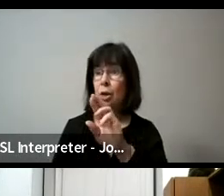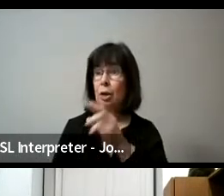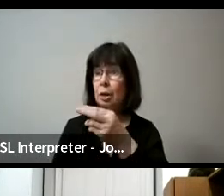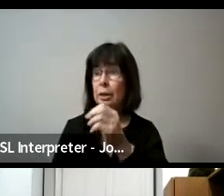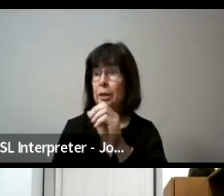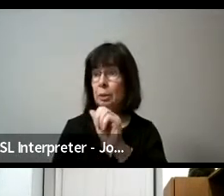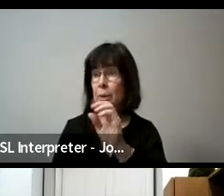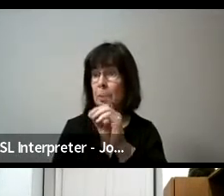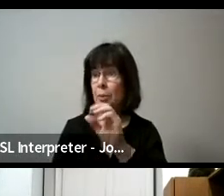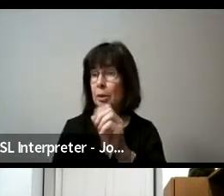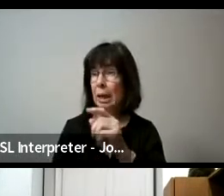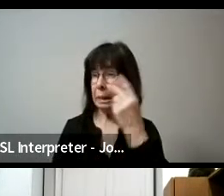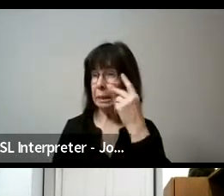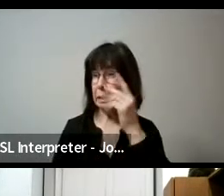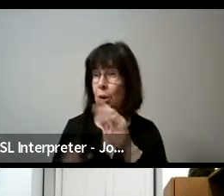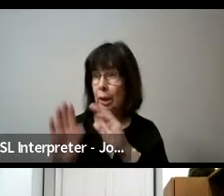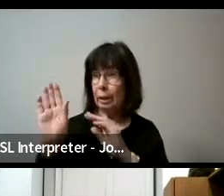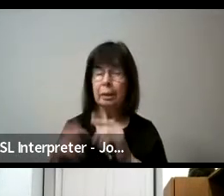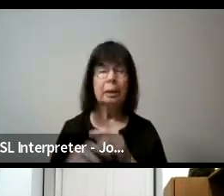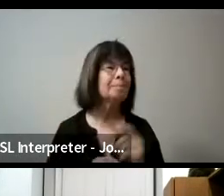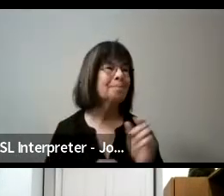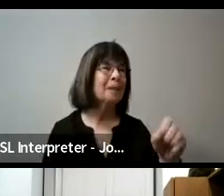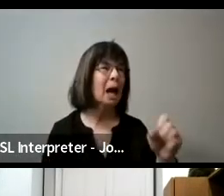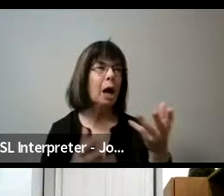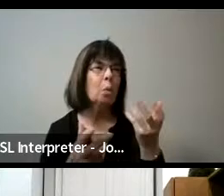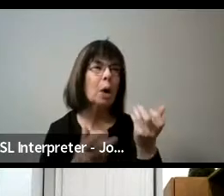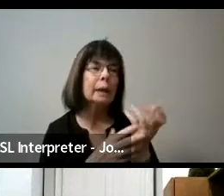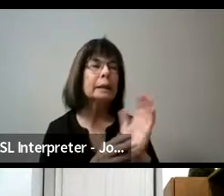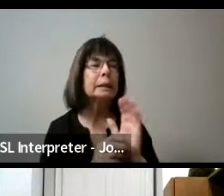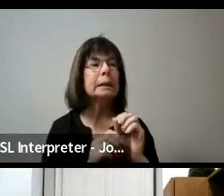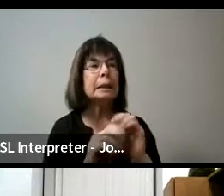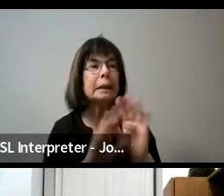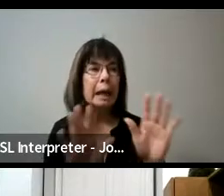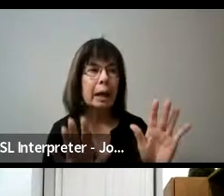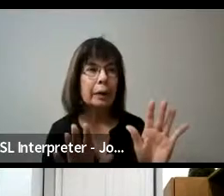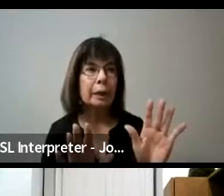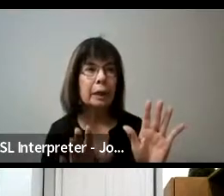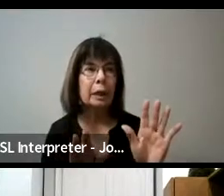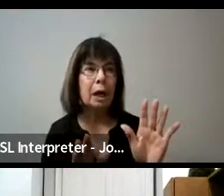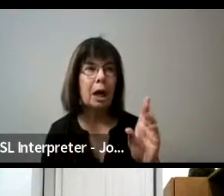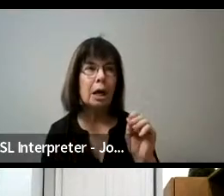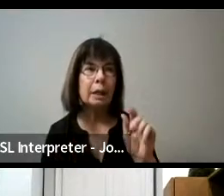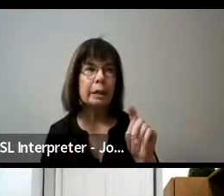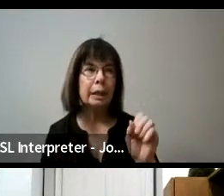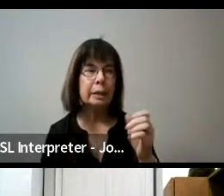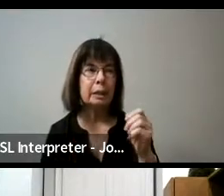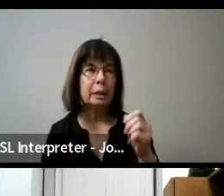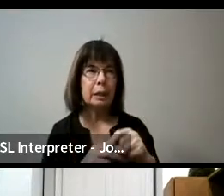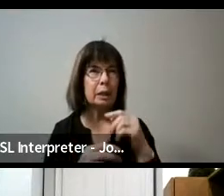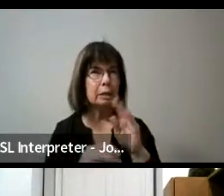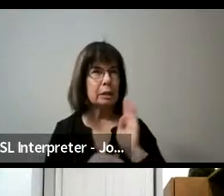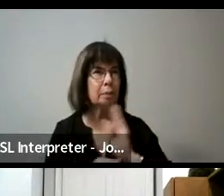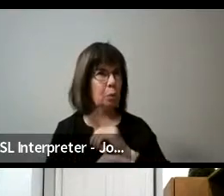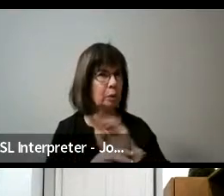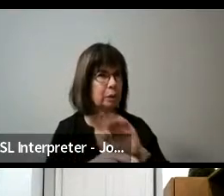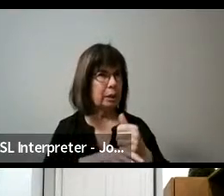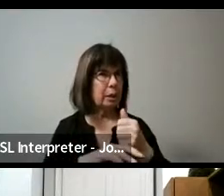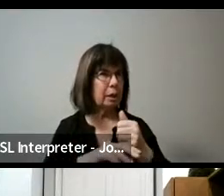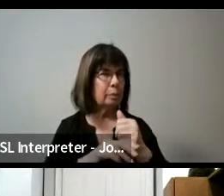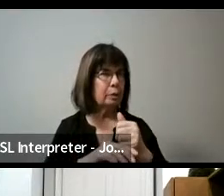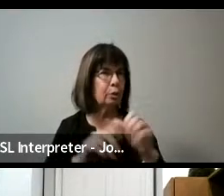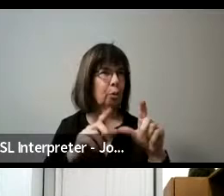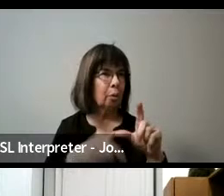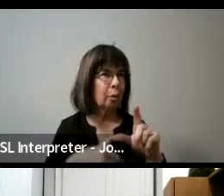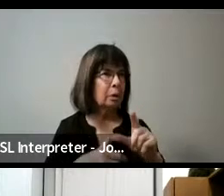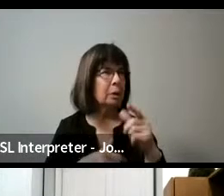some dates because the eviction moratorium, the board has set to expire 60 days after which